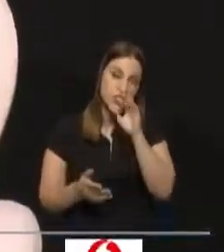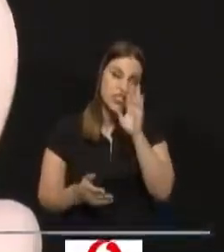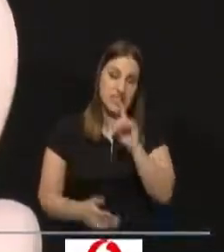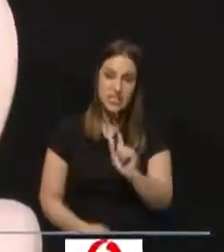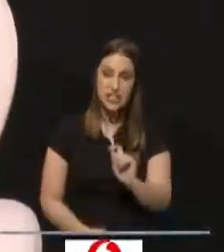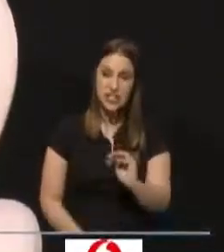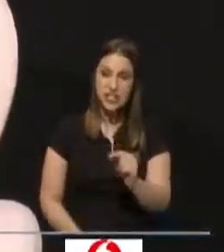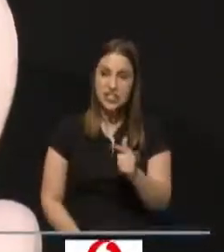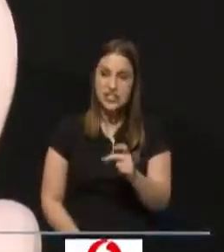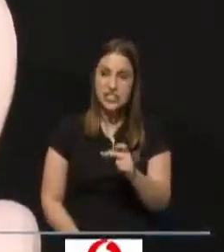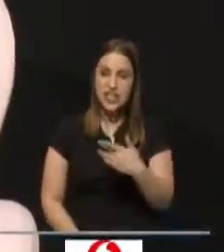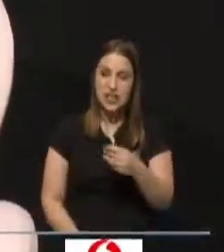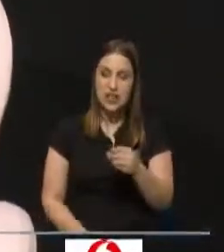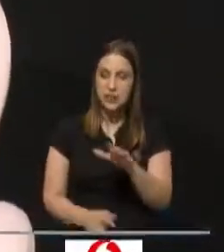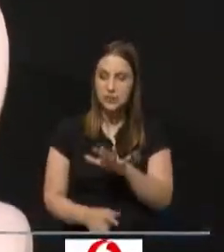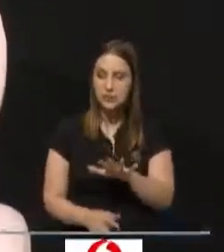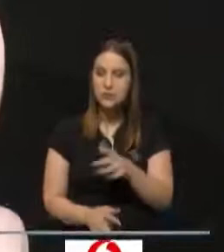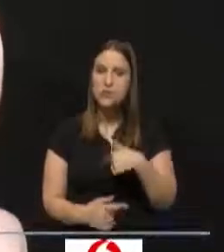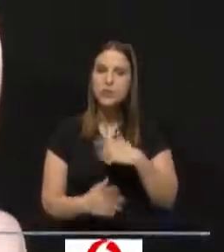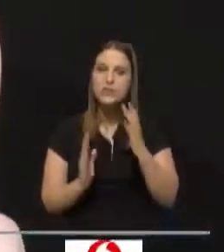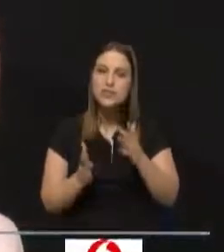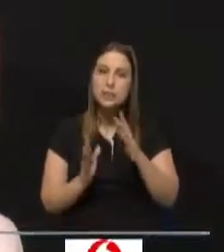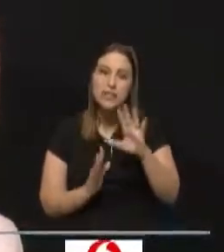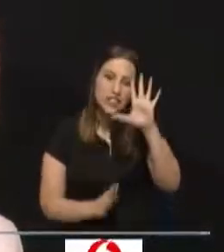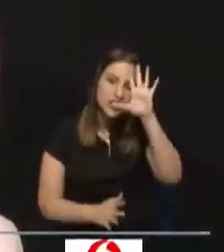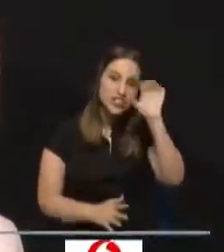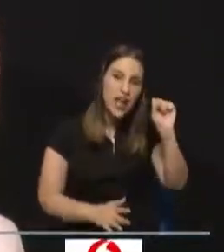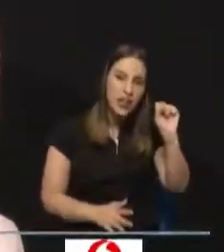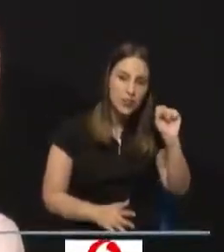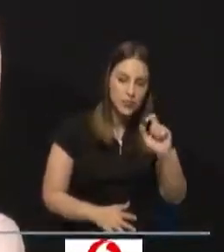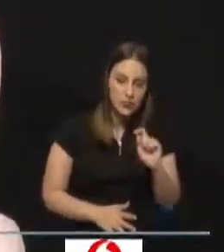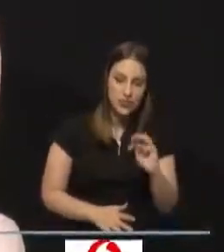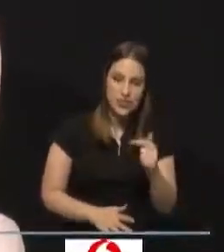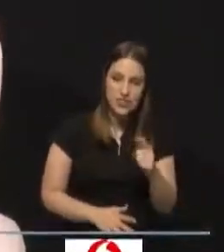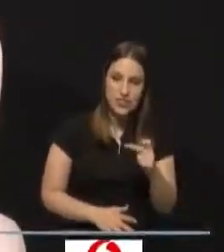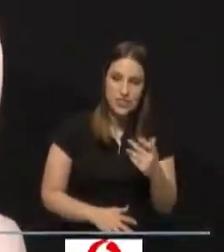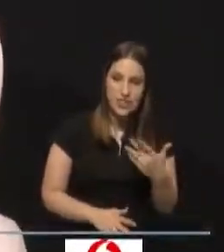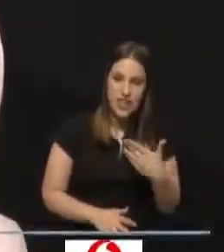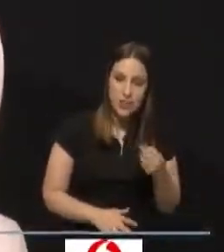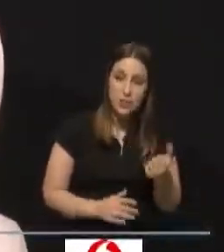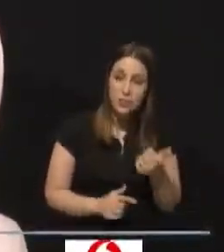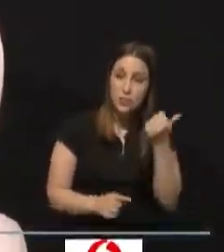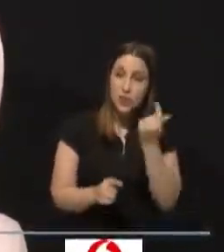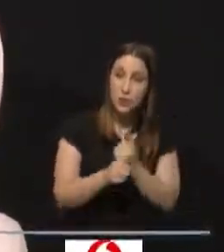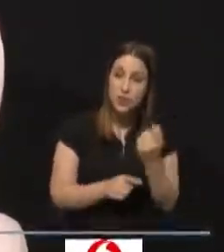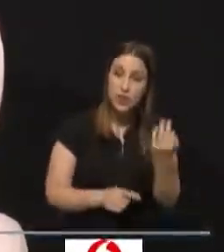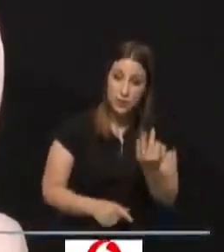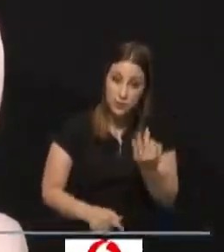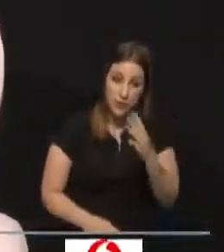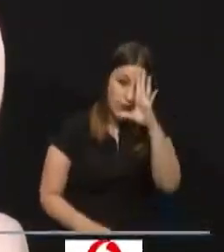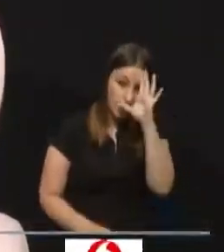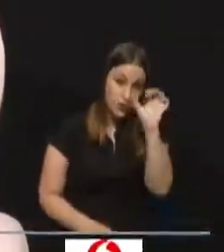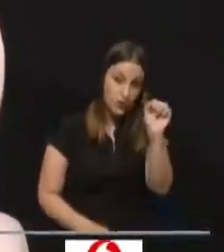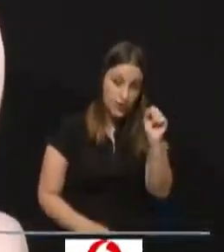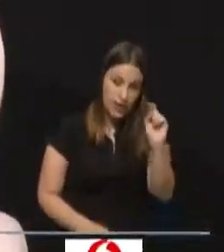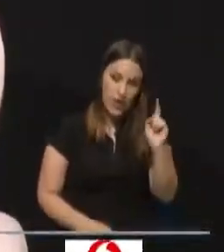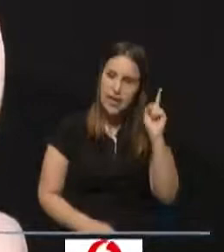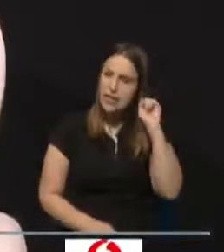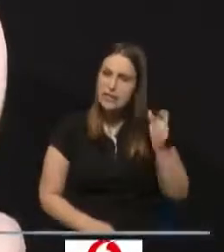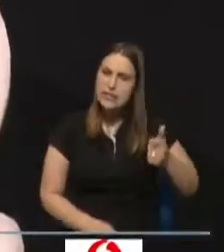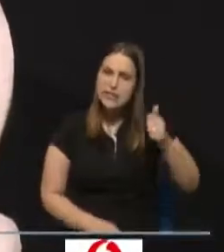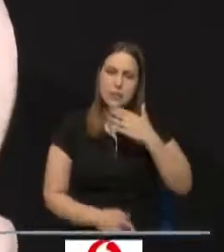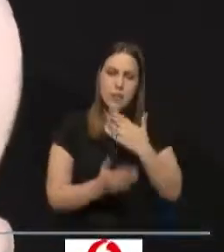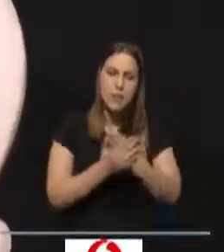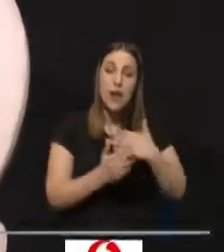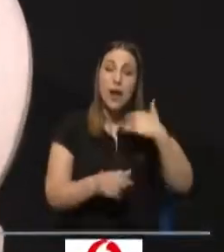we can speak about the state of the nation. We have to have a better state, because the state is obviously an essential